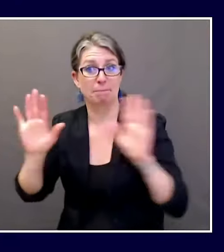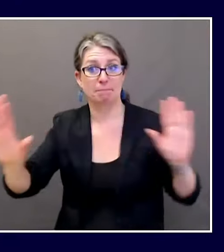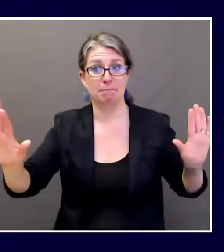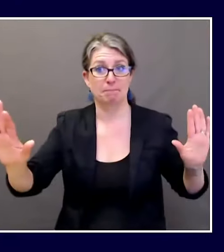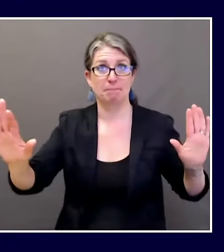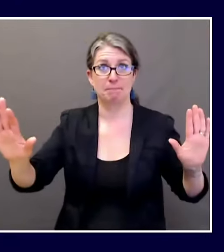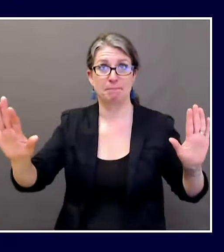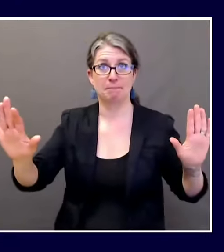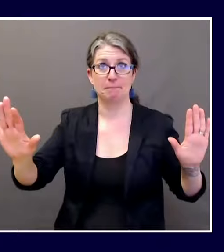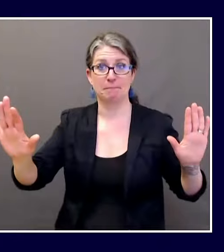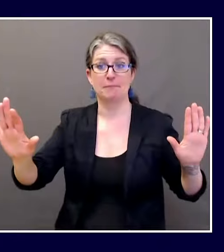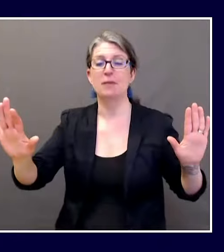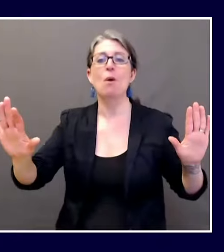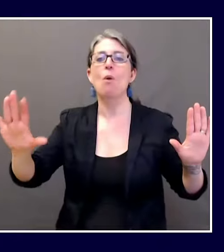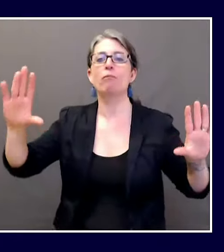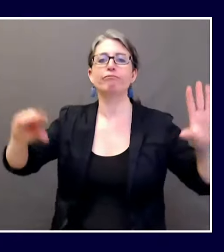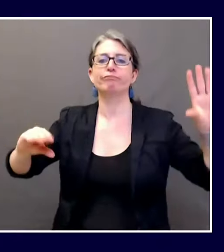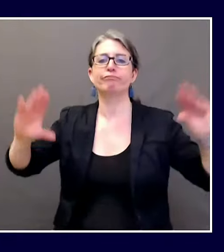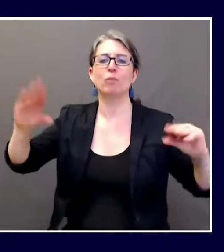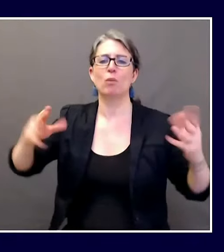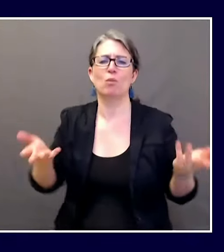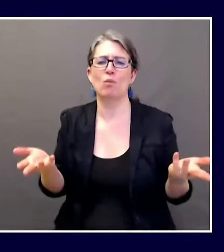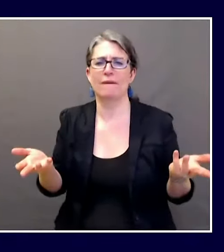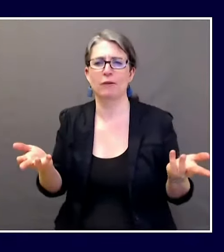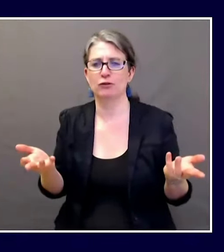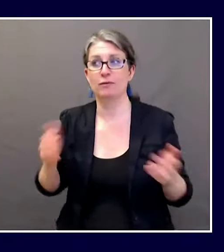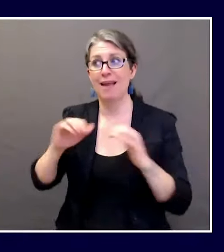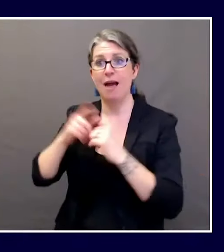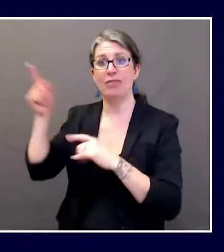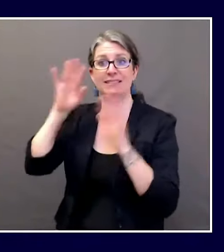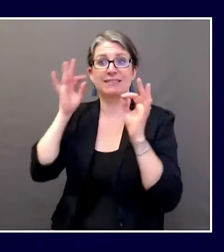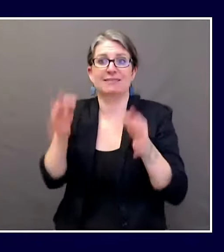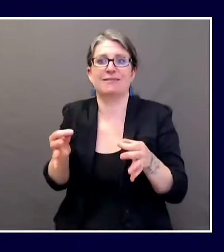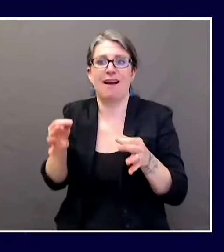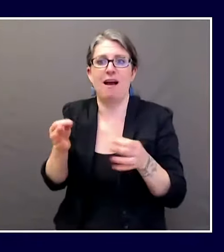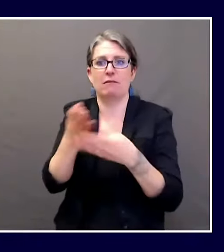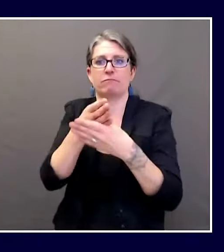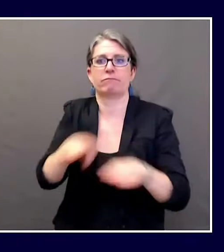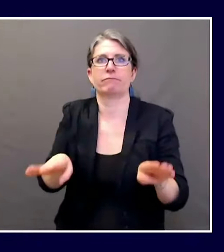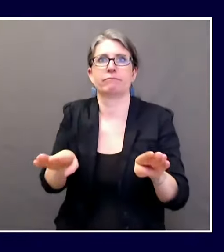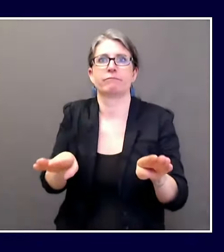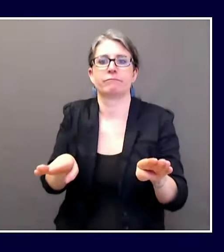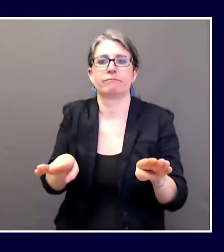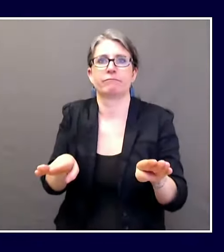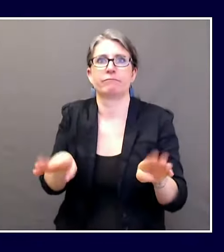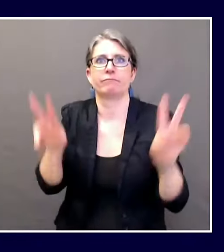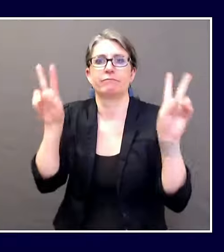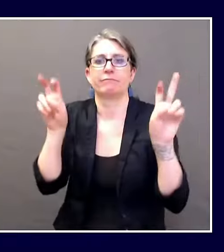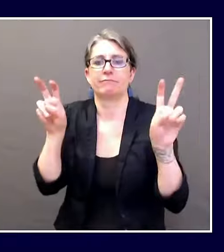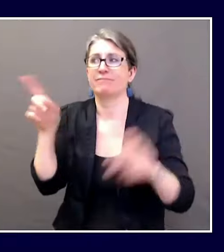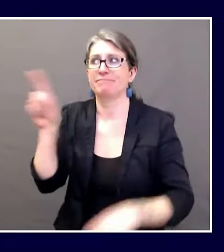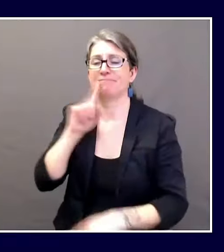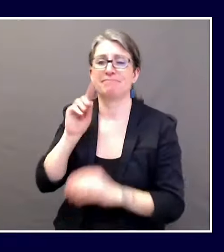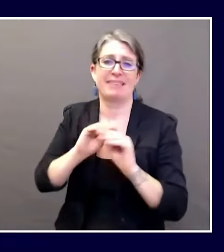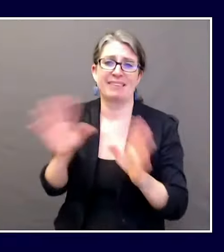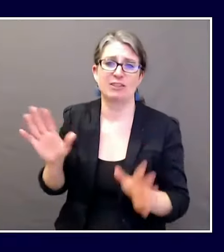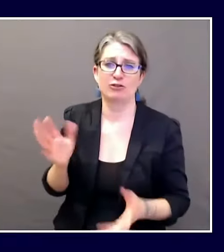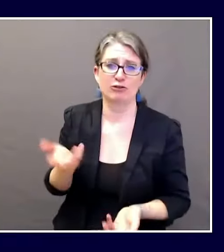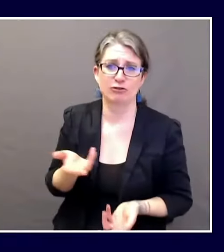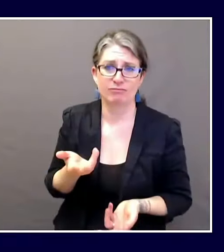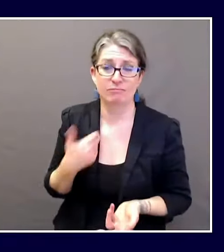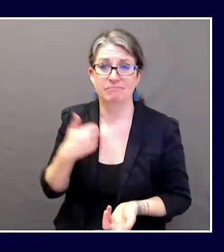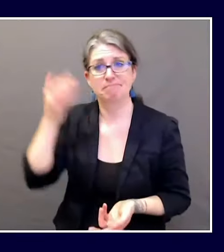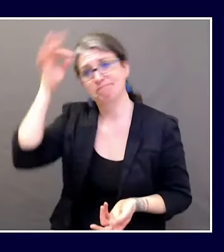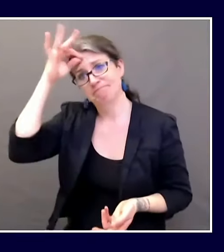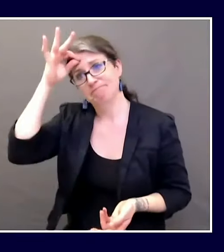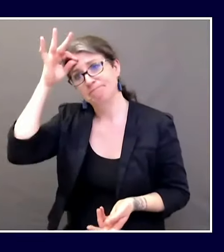told, they are still thinking that through. So I don't know whether the increase will go up. But I will tell you, Joe, that it is the intention of the